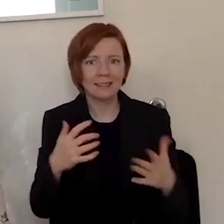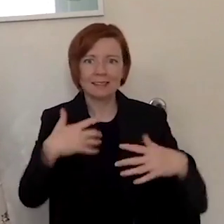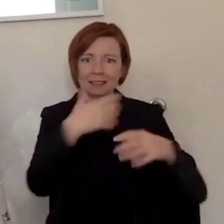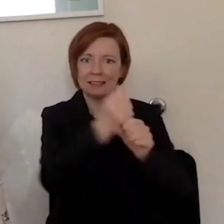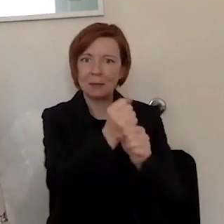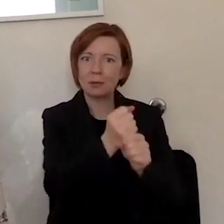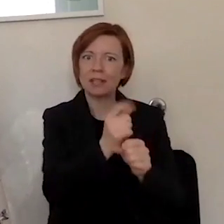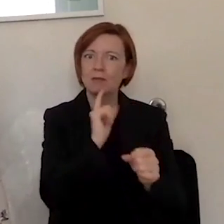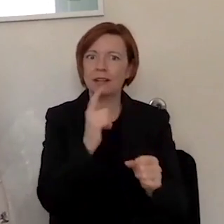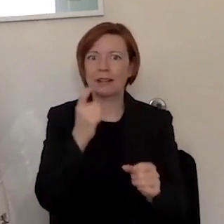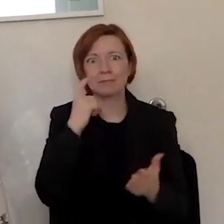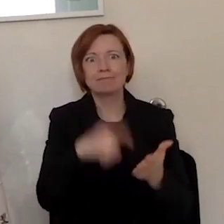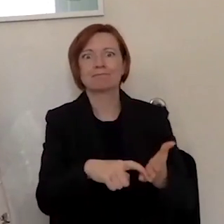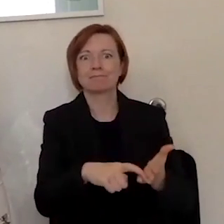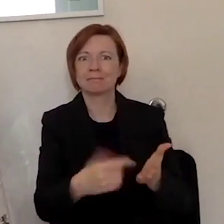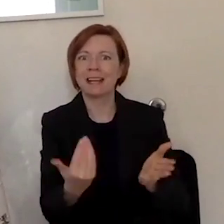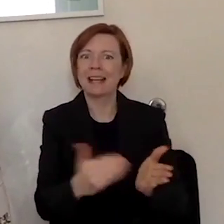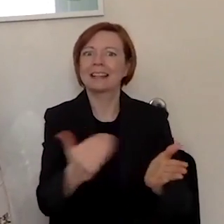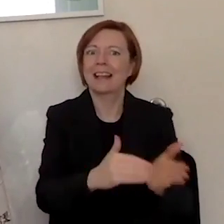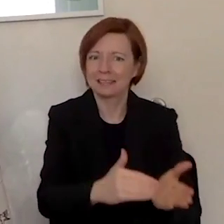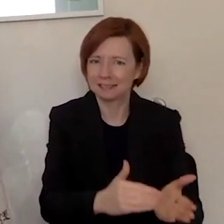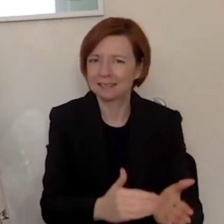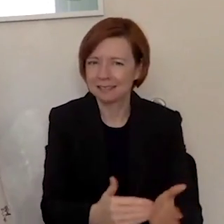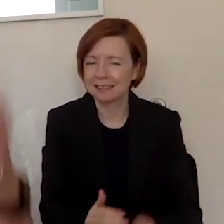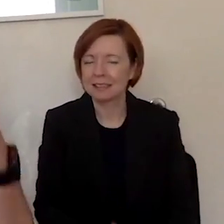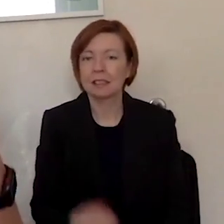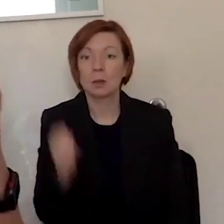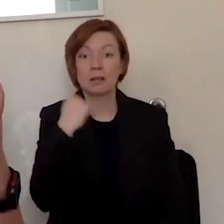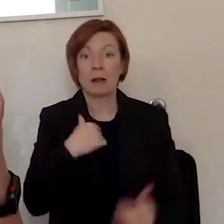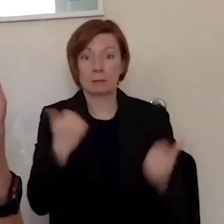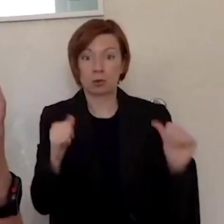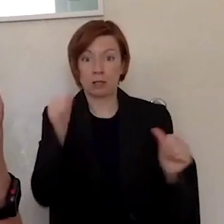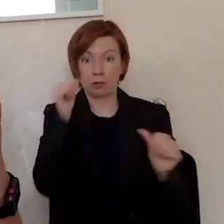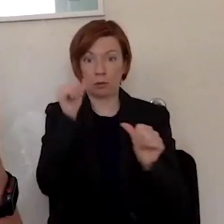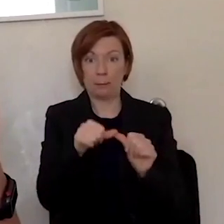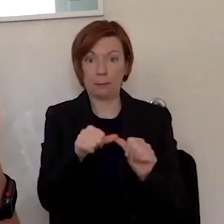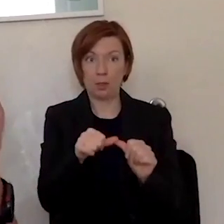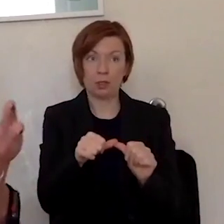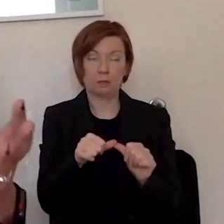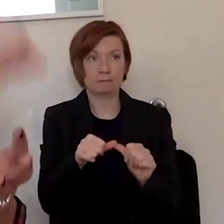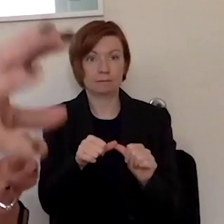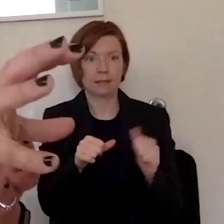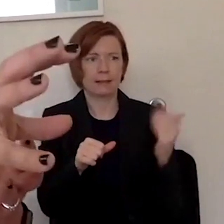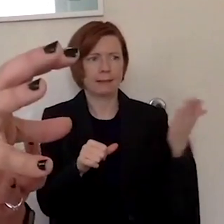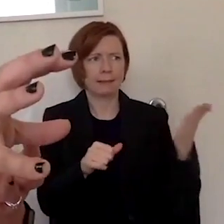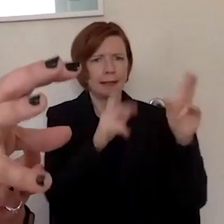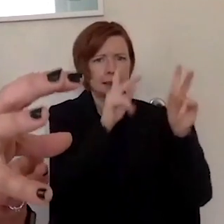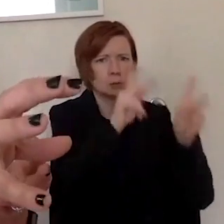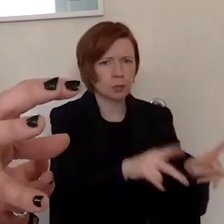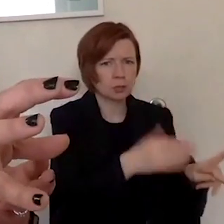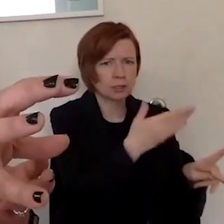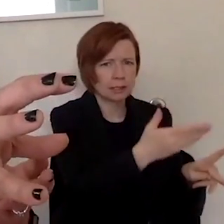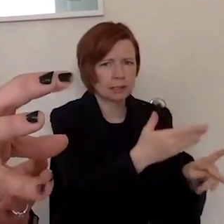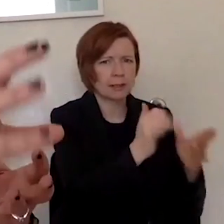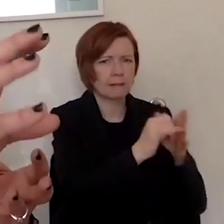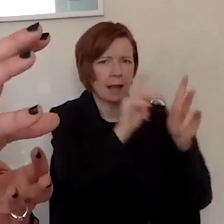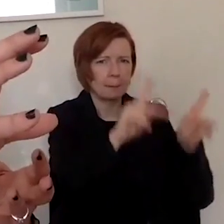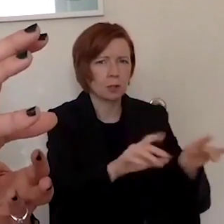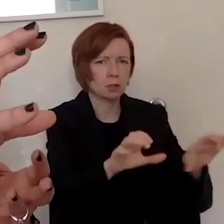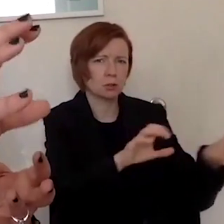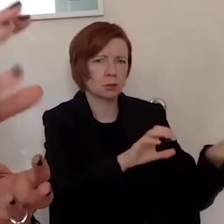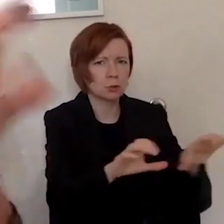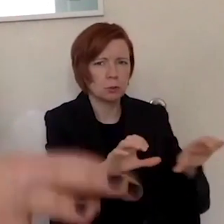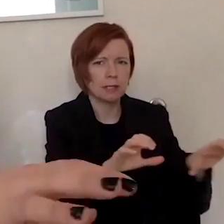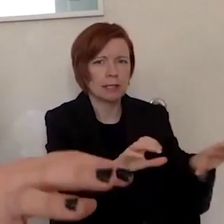this summary is the thing that gets repeated that they will look at. So if I'm trying to remember like This person is the person who